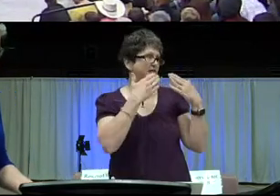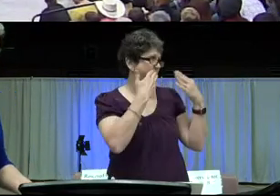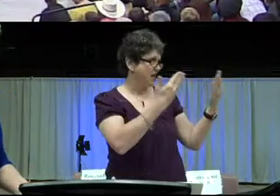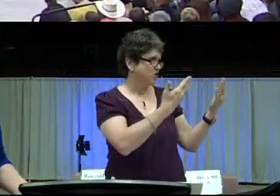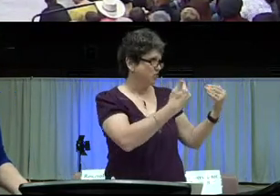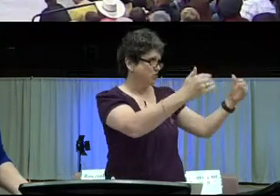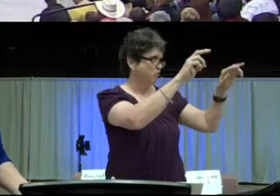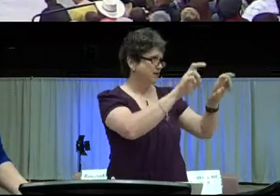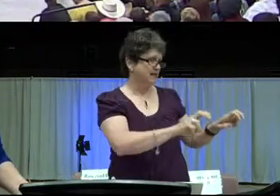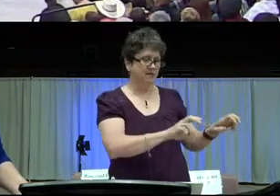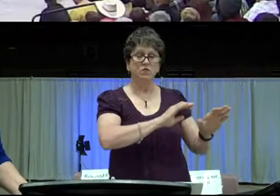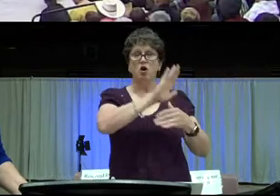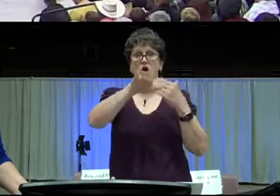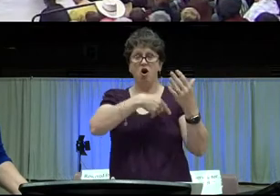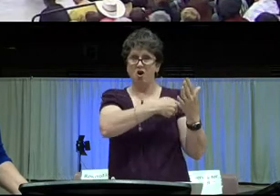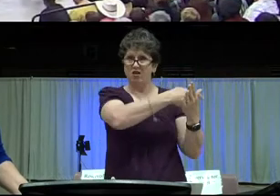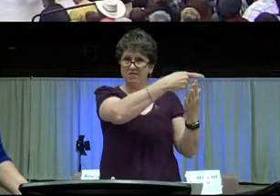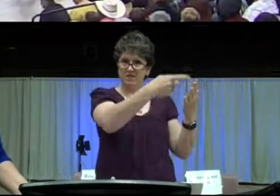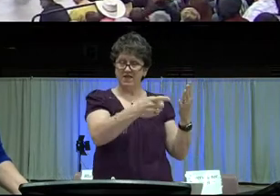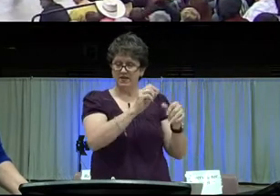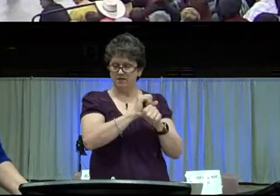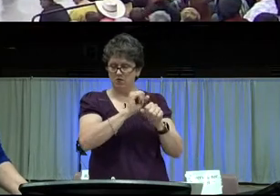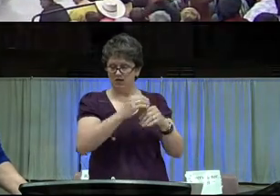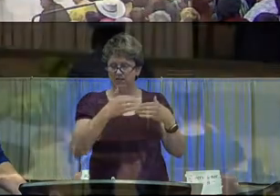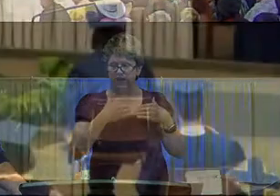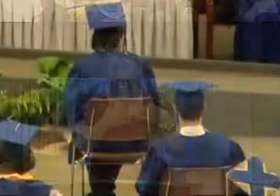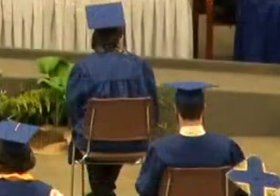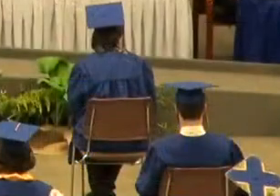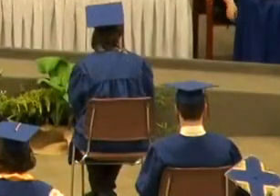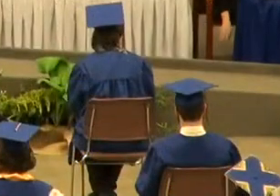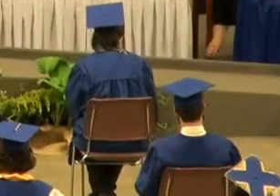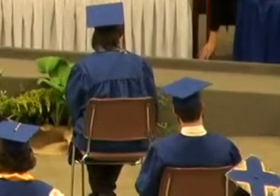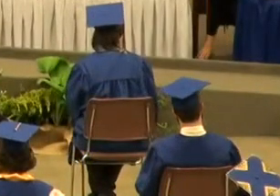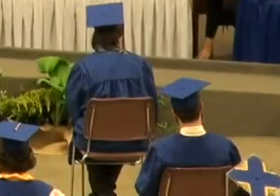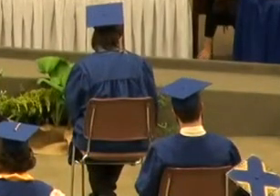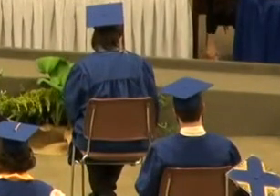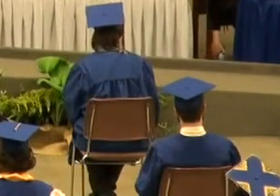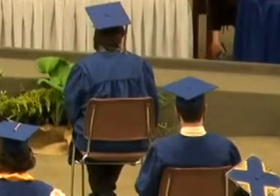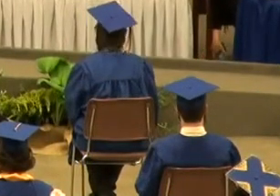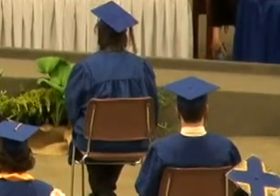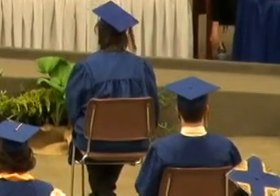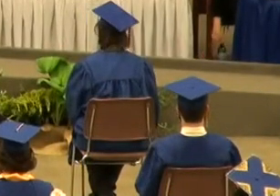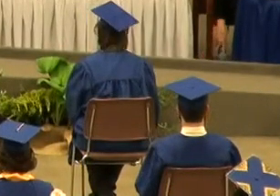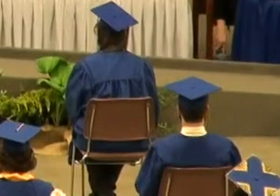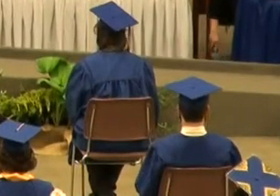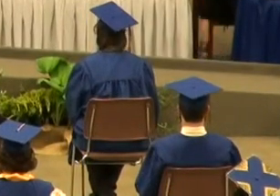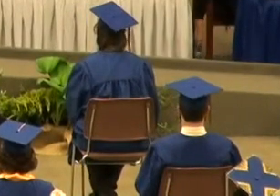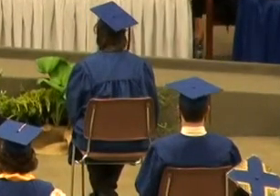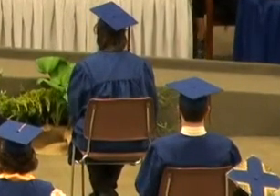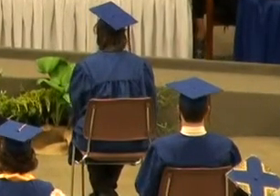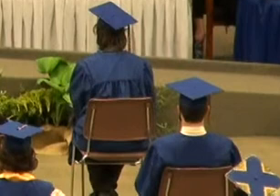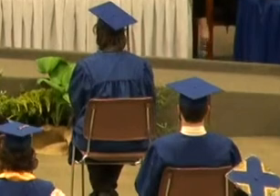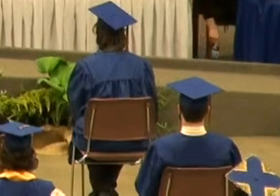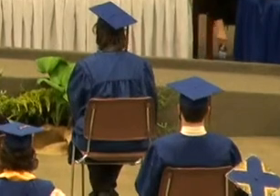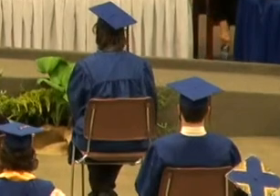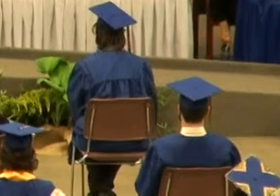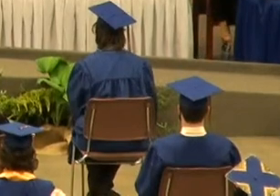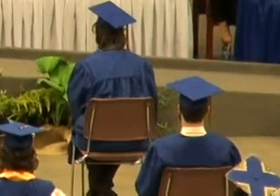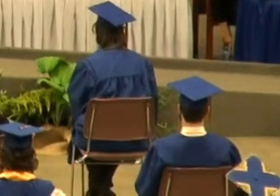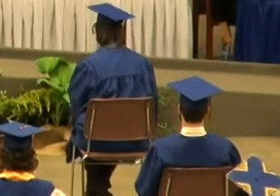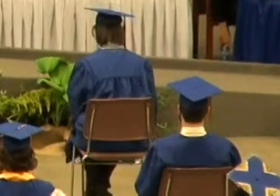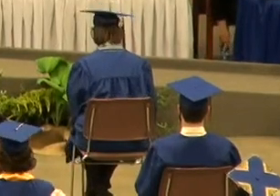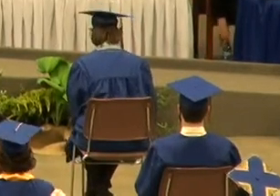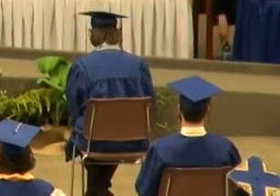Thank you. Be seated. All of these employees had a role in bringing the graduates to their seats of honor this afternoon. They are all committed to providing a